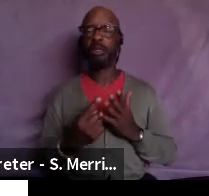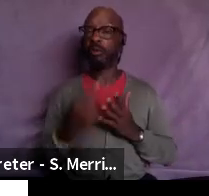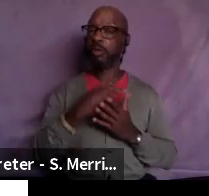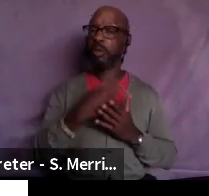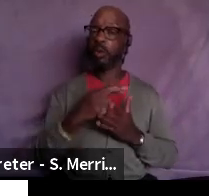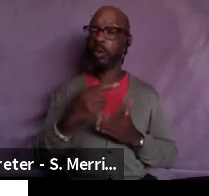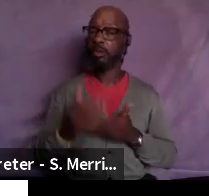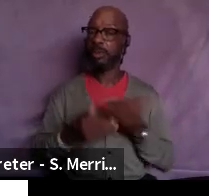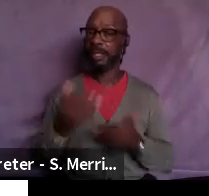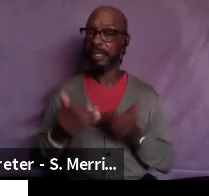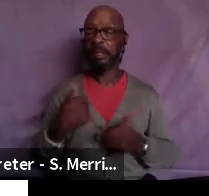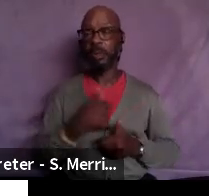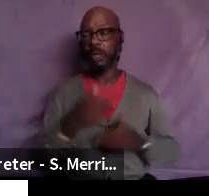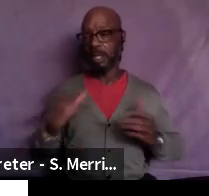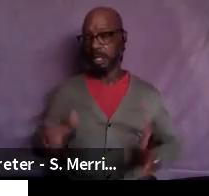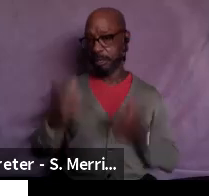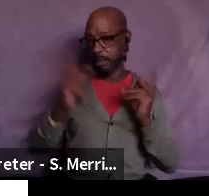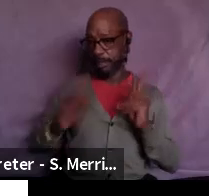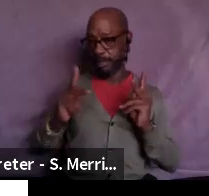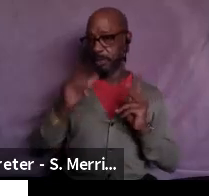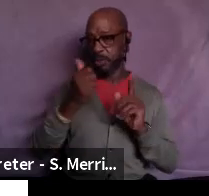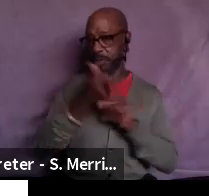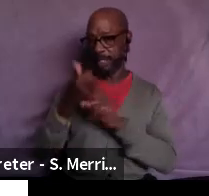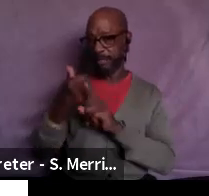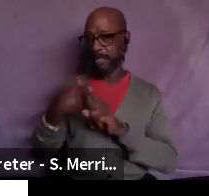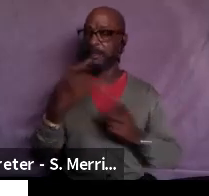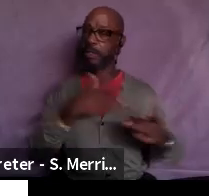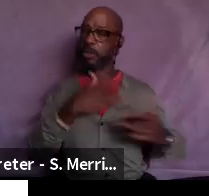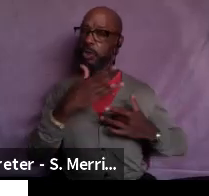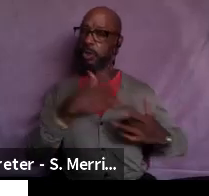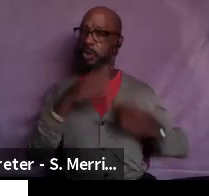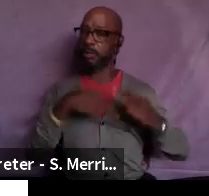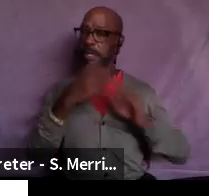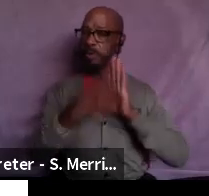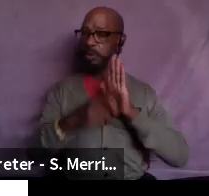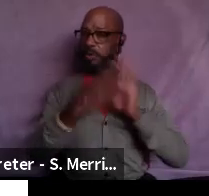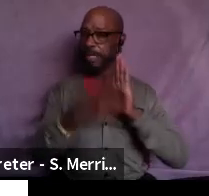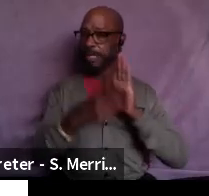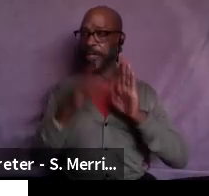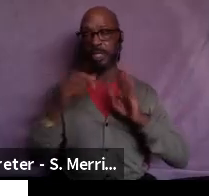So we encourage individuals who have concerns about discrimination not to fear